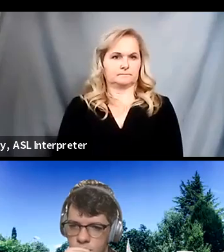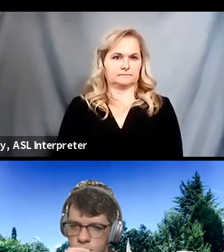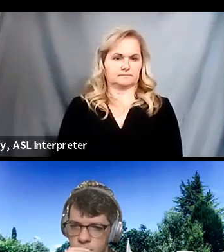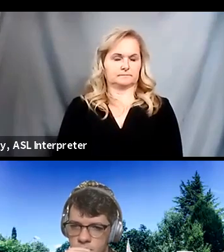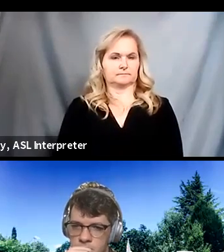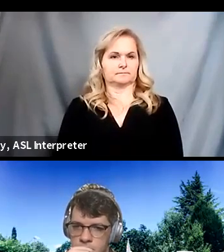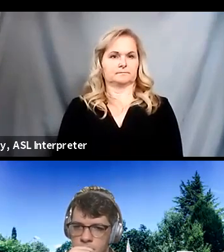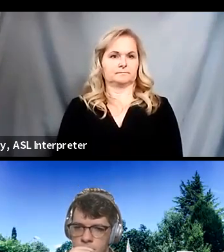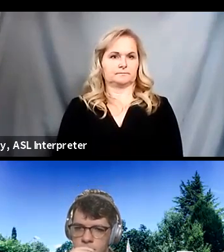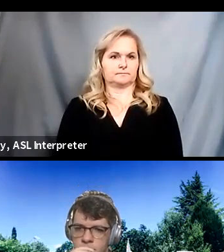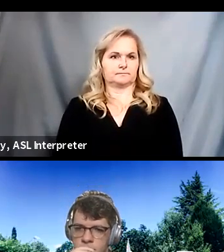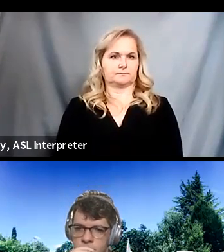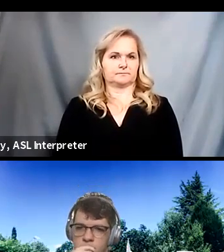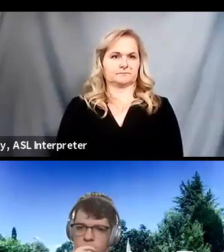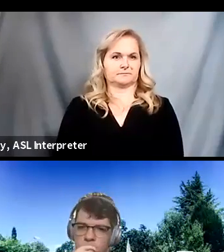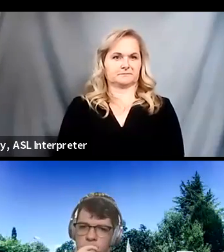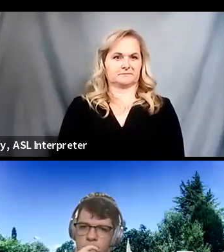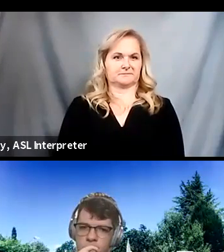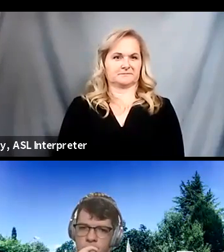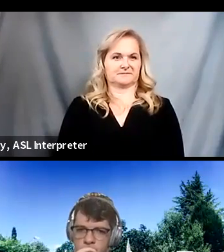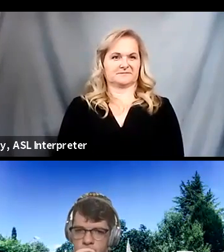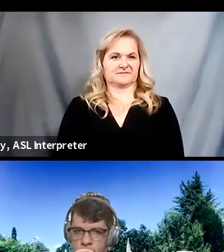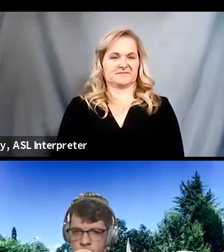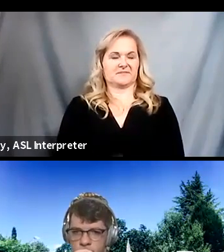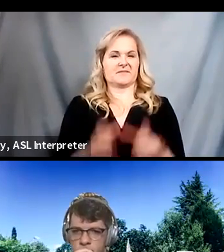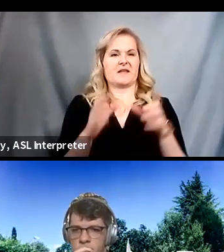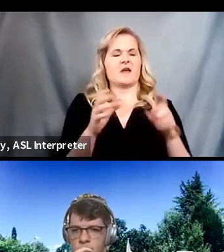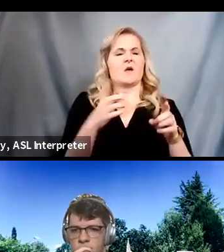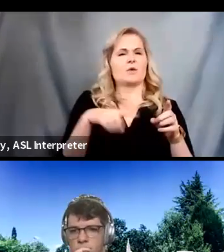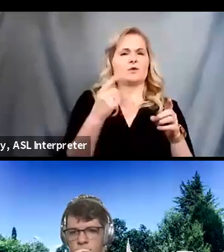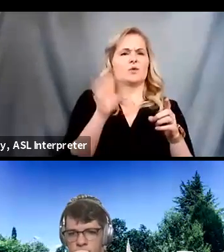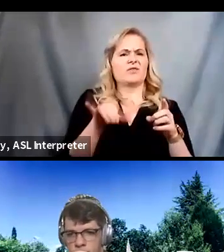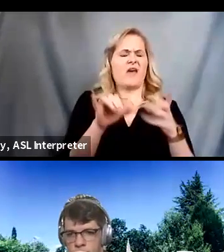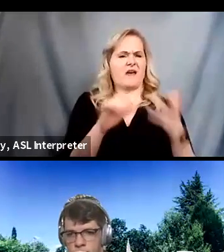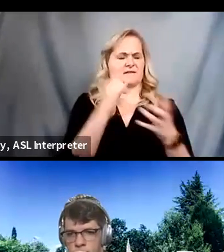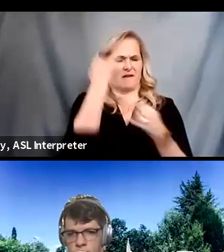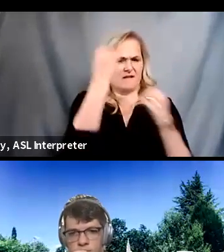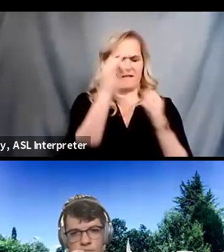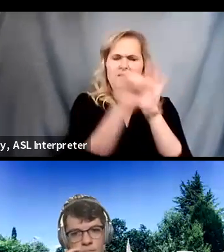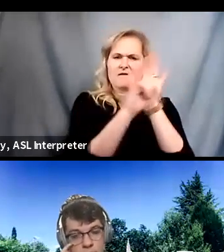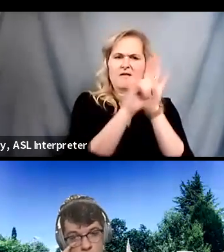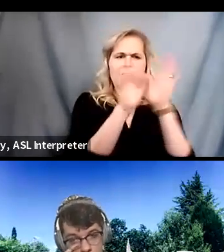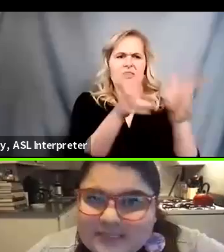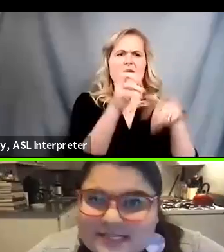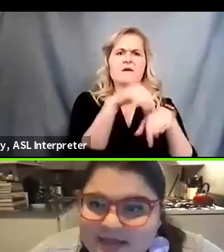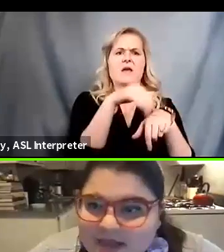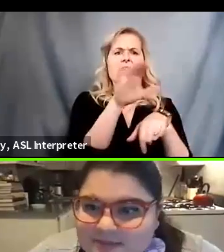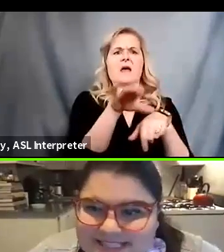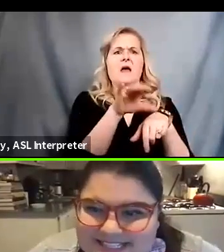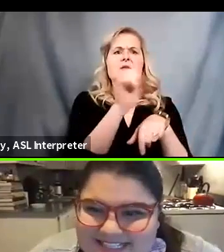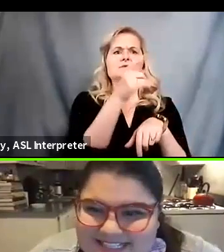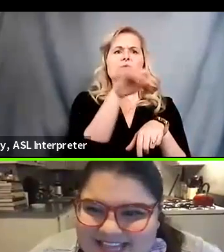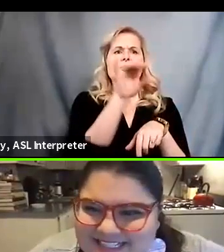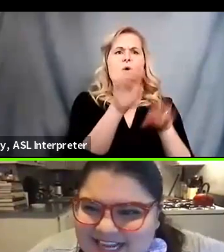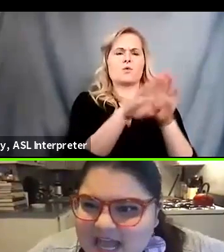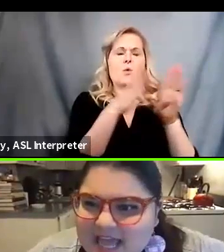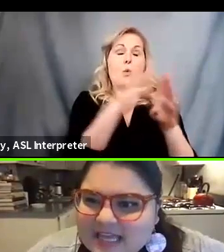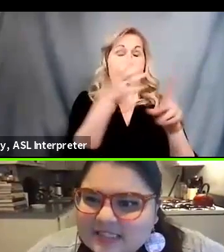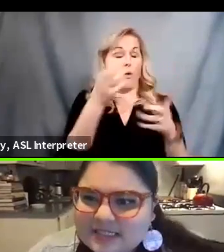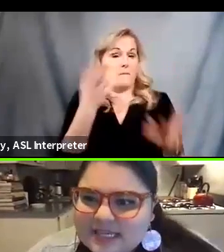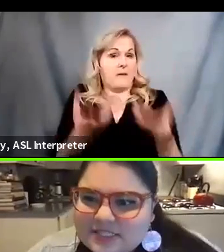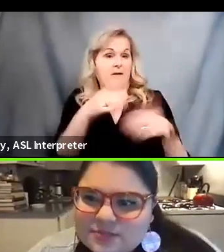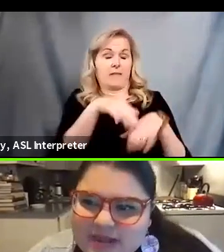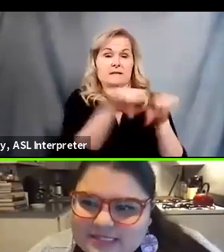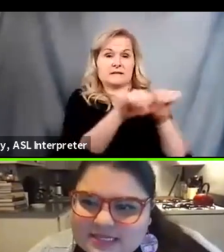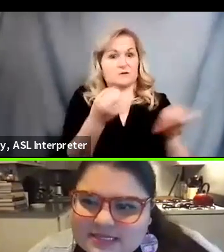our identities, embodiments, and histories at the door of the studio or the stage or on our desktops in this case,